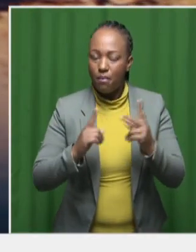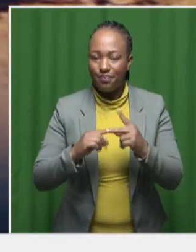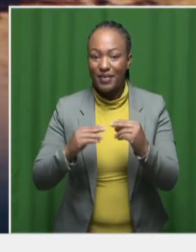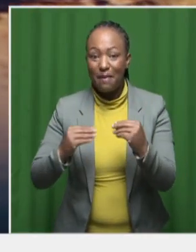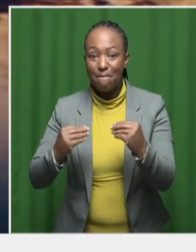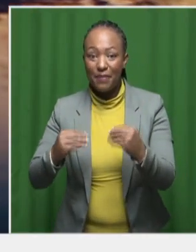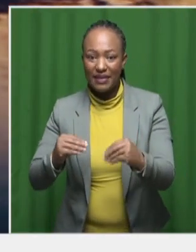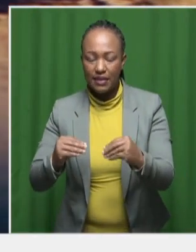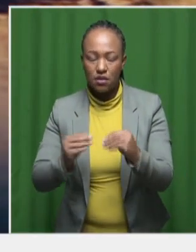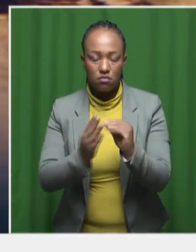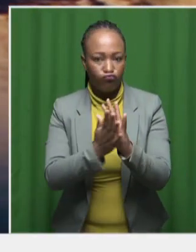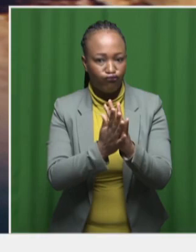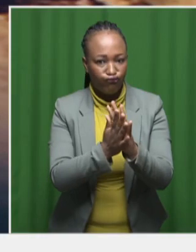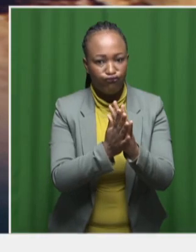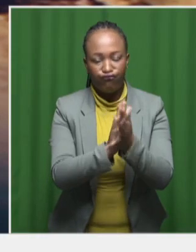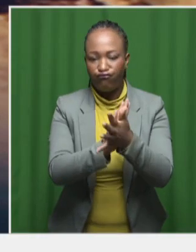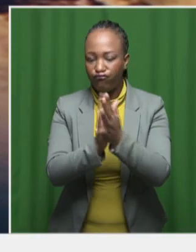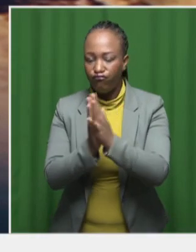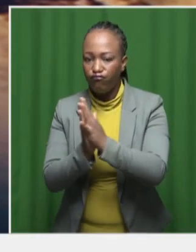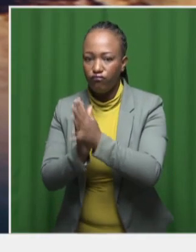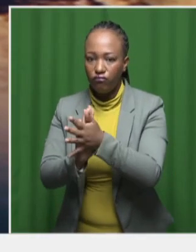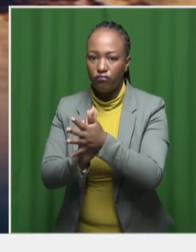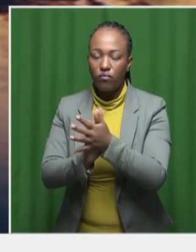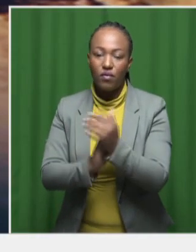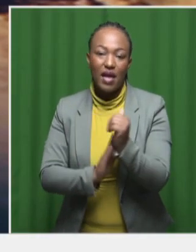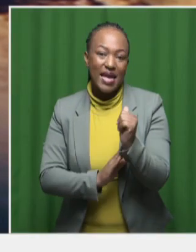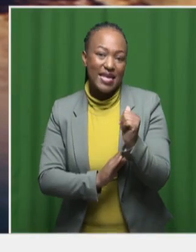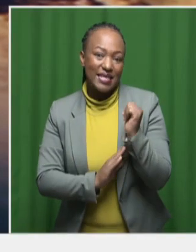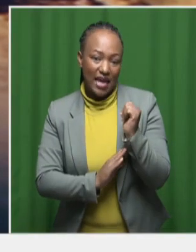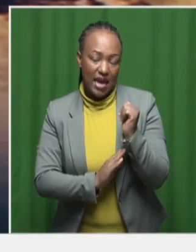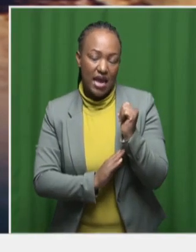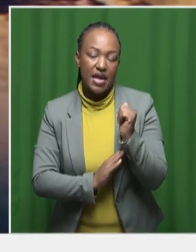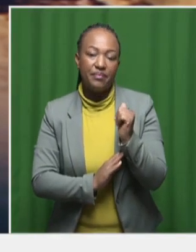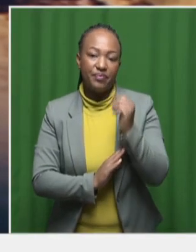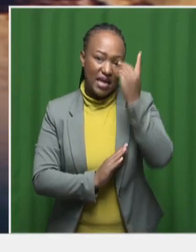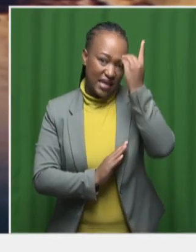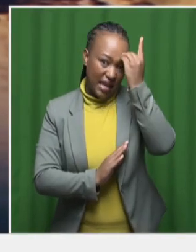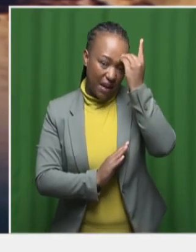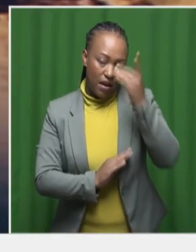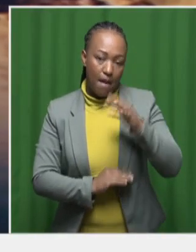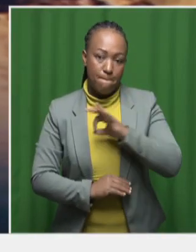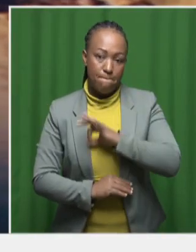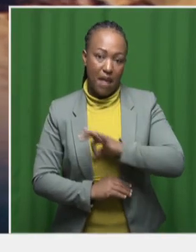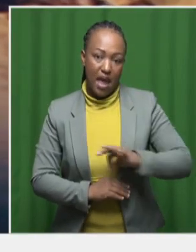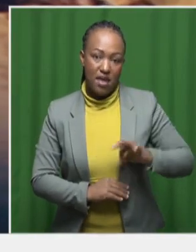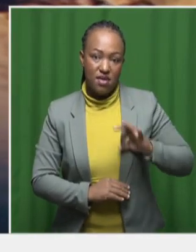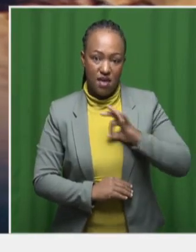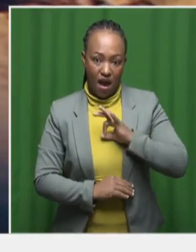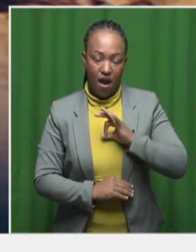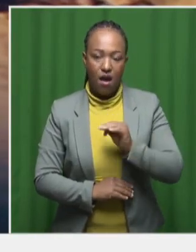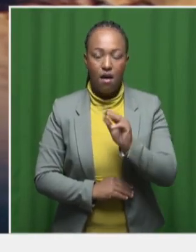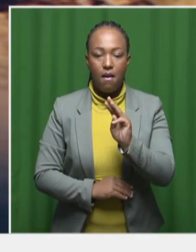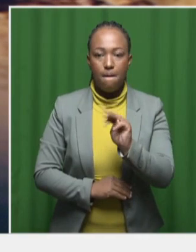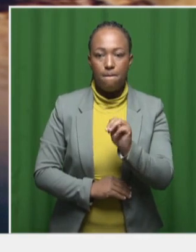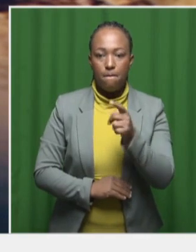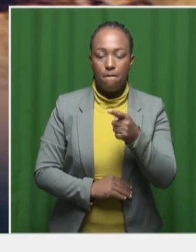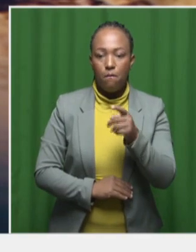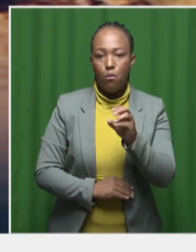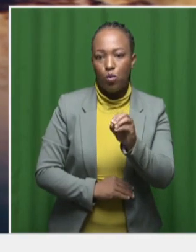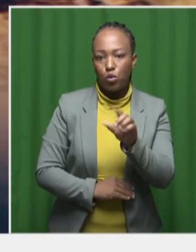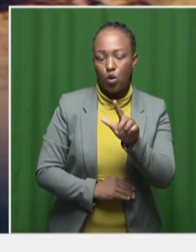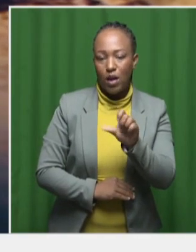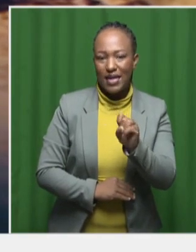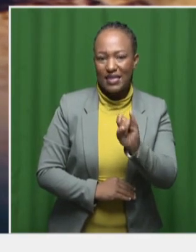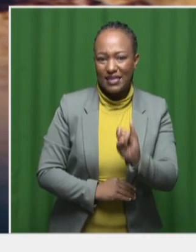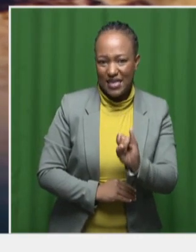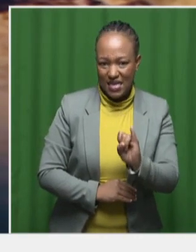and destroyed. And yesterday, eThekwini Mayor Councillor Mxolisi Kaunda assessed the progress the city has made